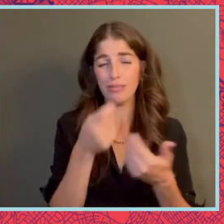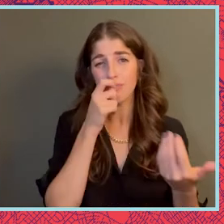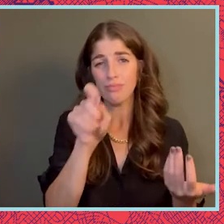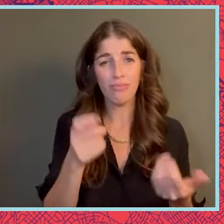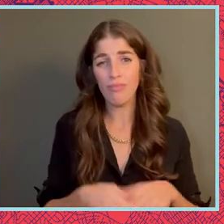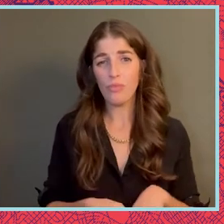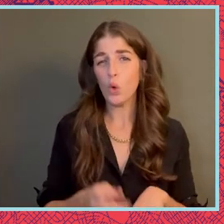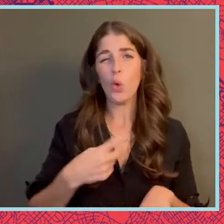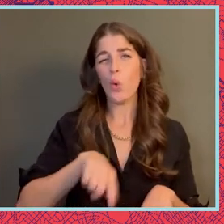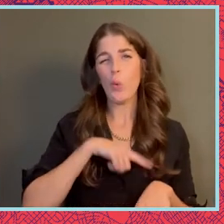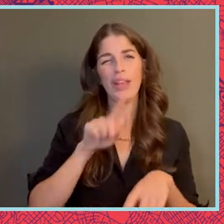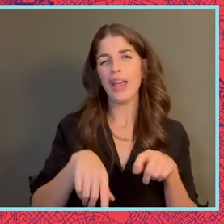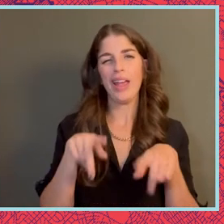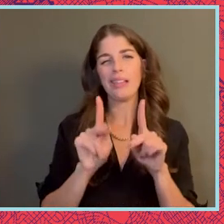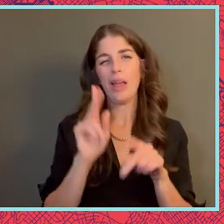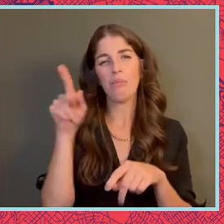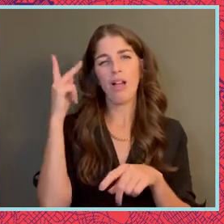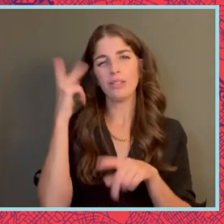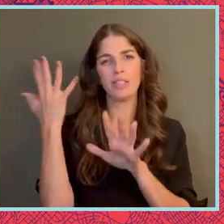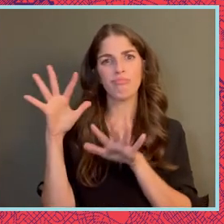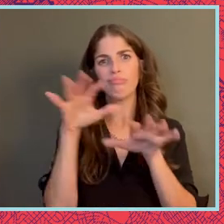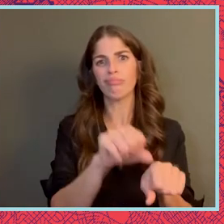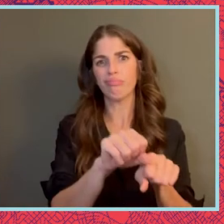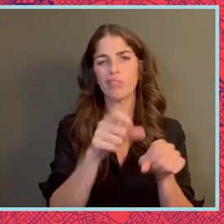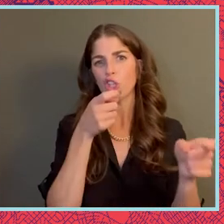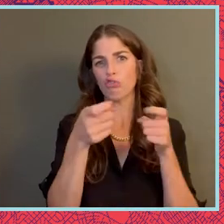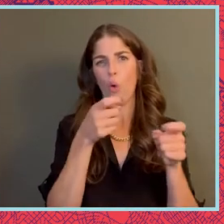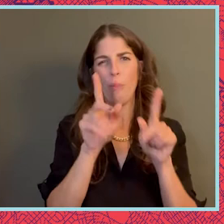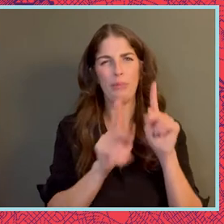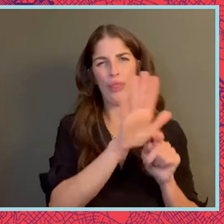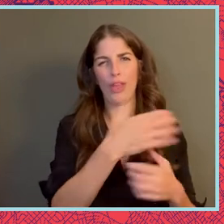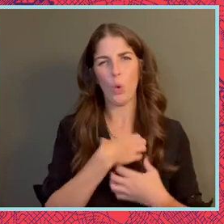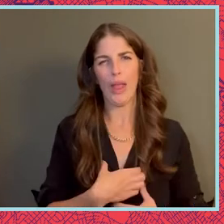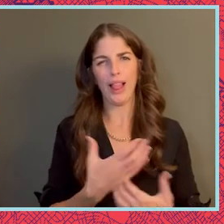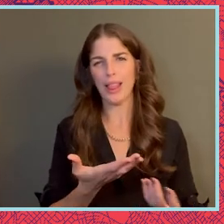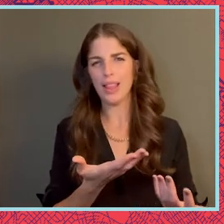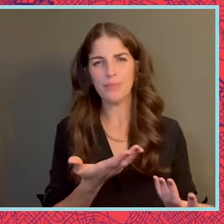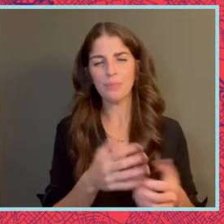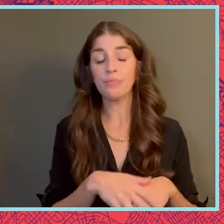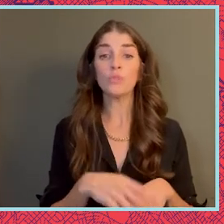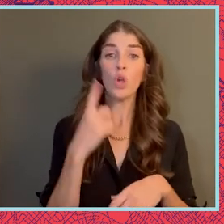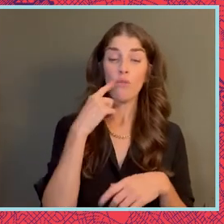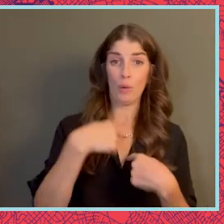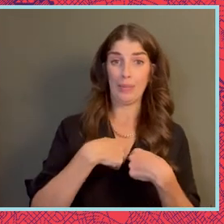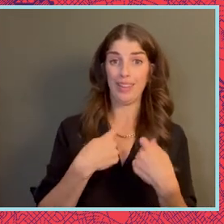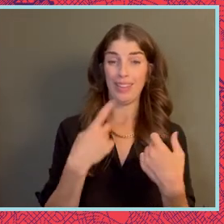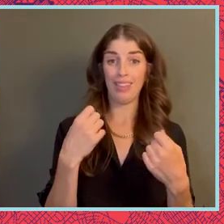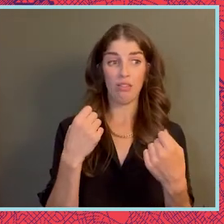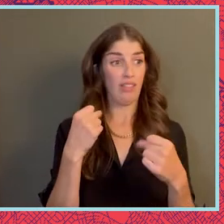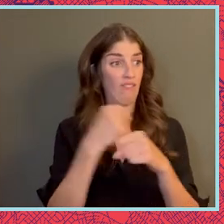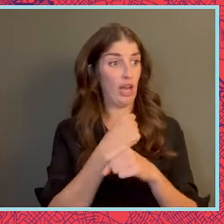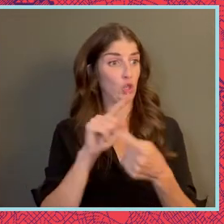progress. And truly, we can no longer let politics overpower the will of people. And I always like to say,